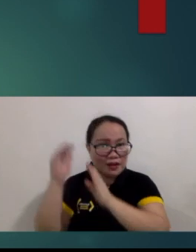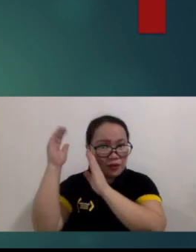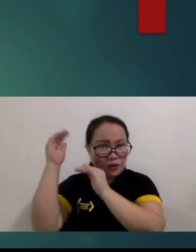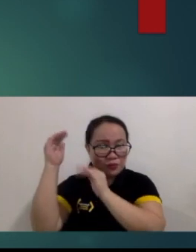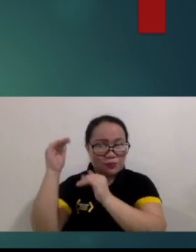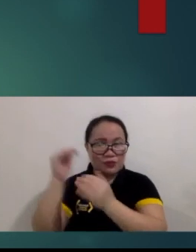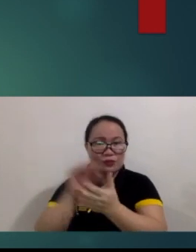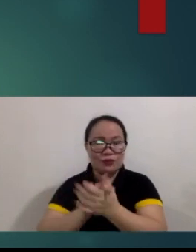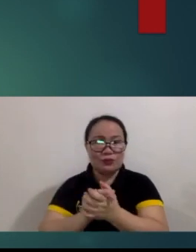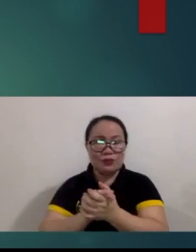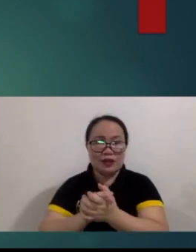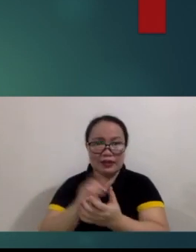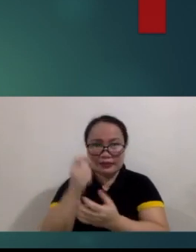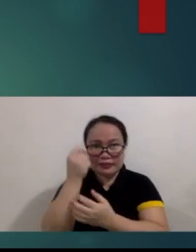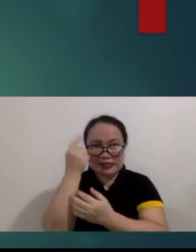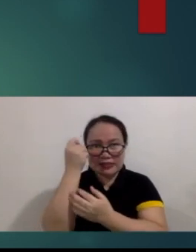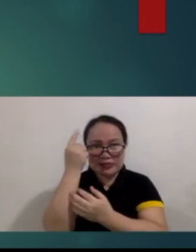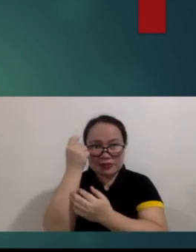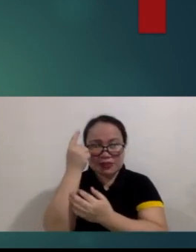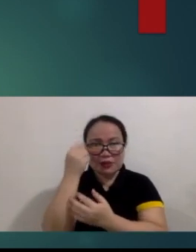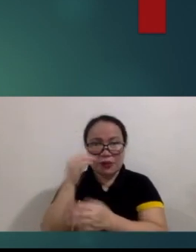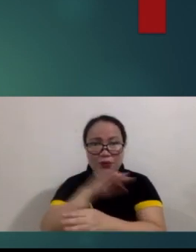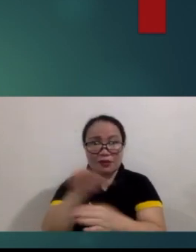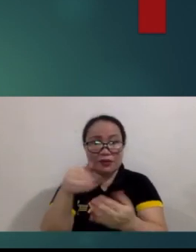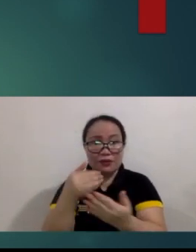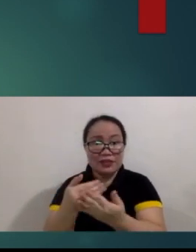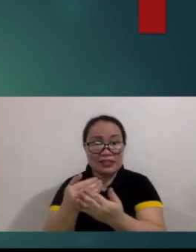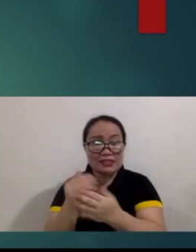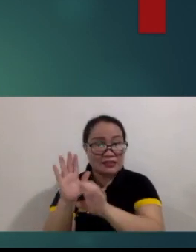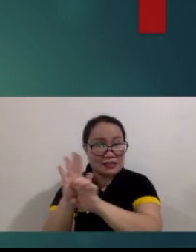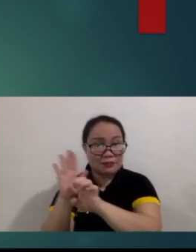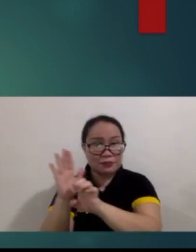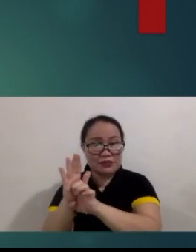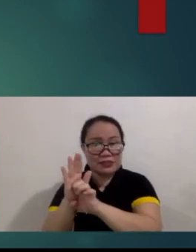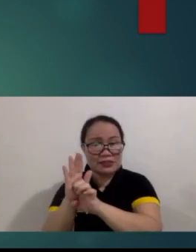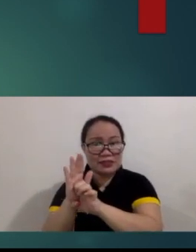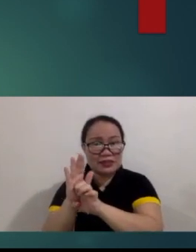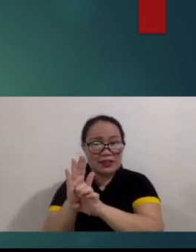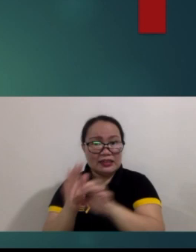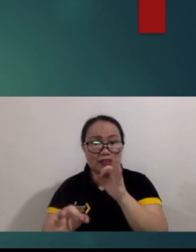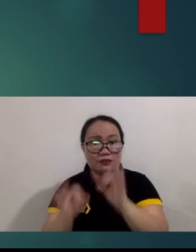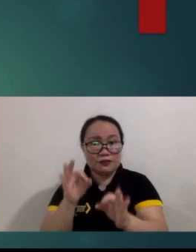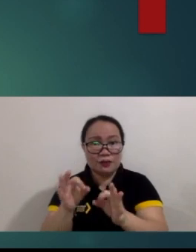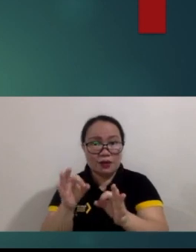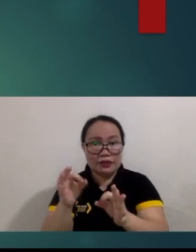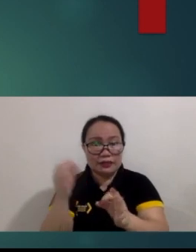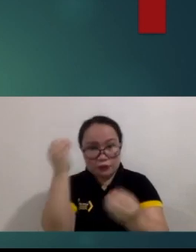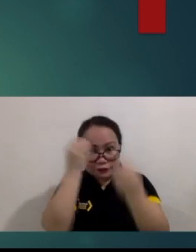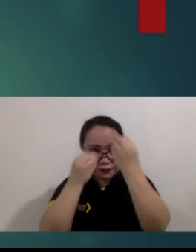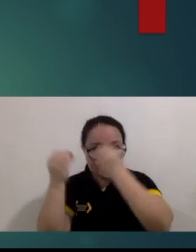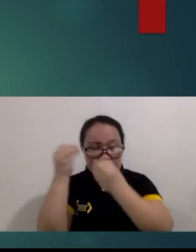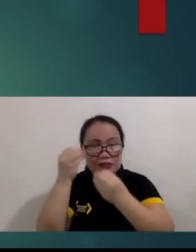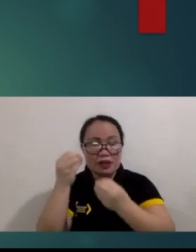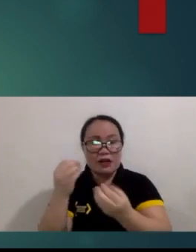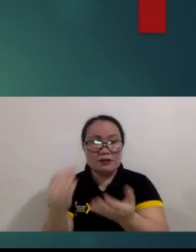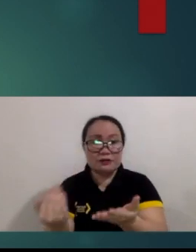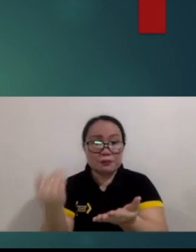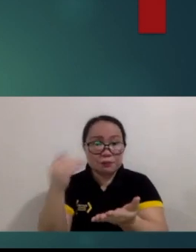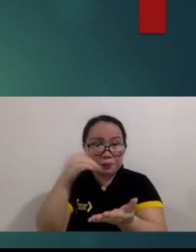So I hope you understood all these examples. If you are